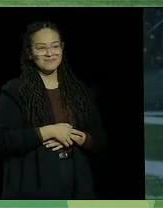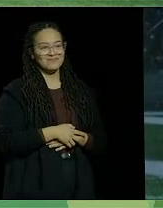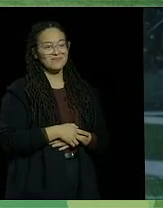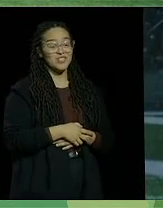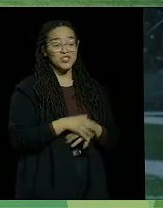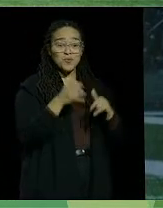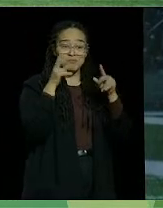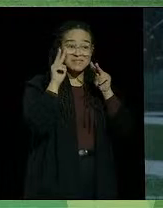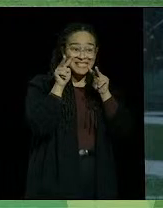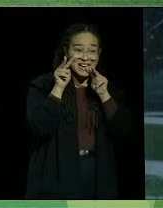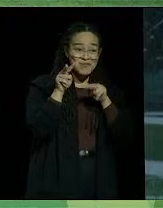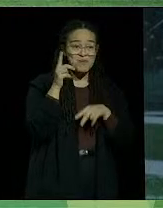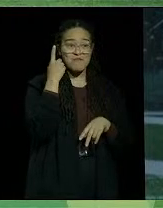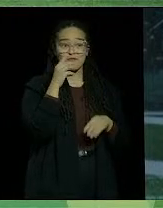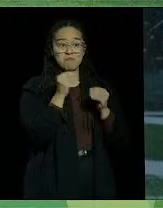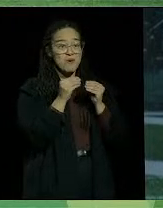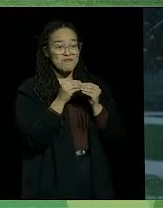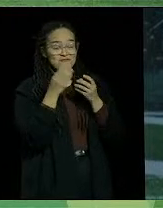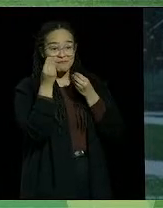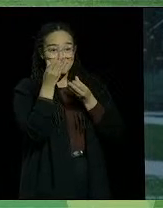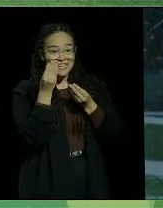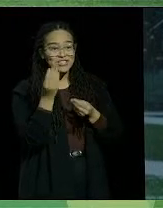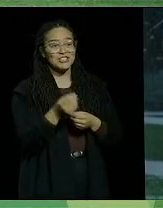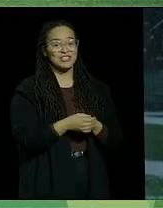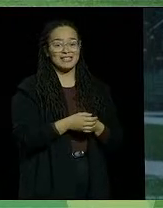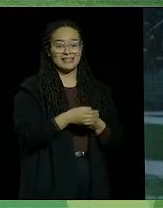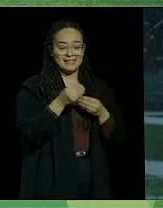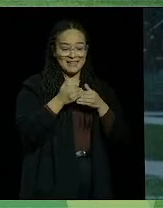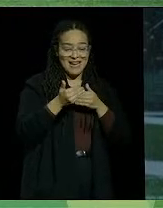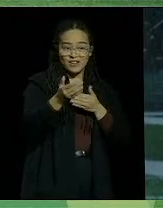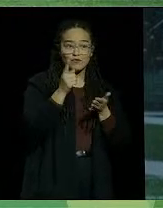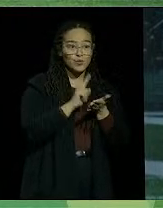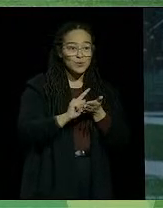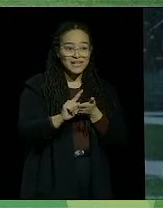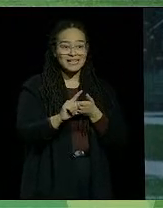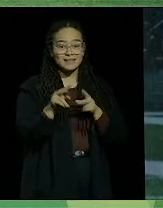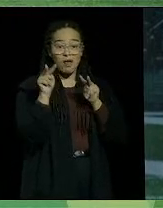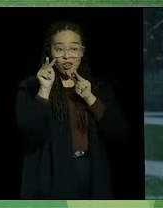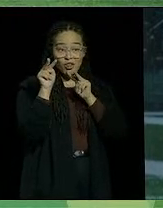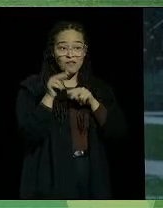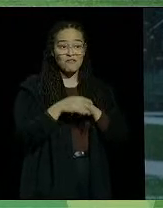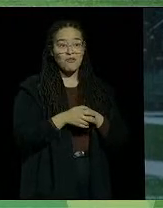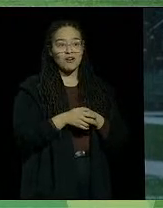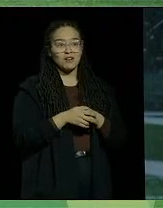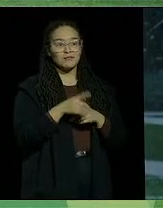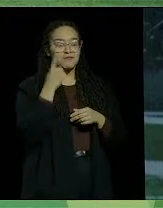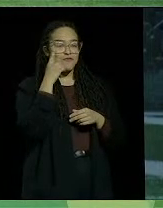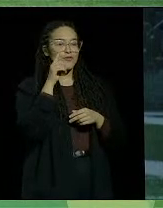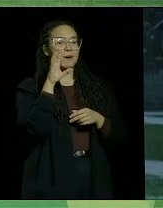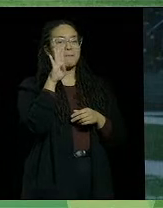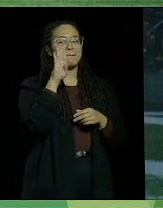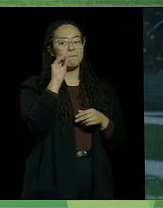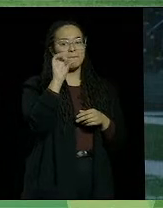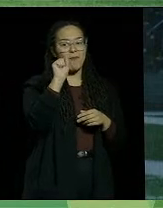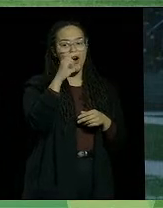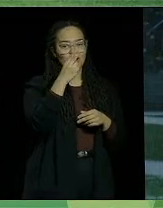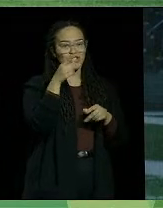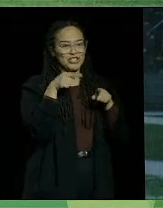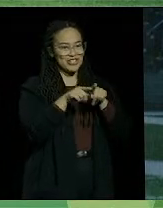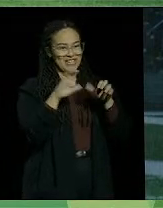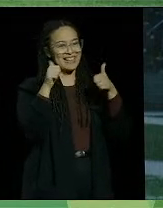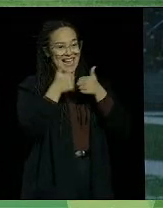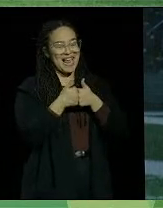So stay tuned for more information in the coming weeks, and make sure to keep an eye out for Bosch during the game. This